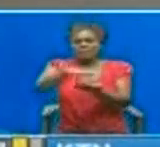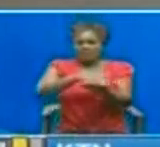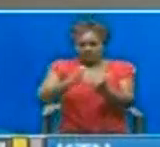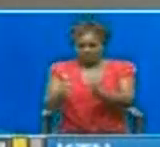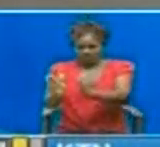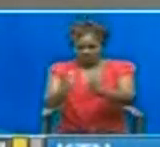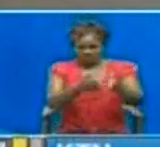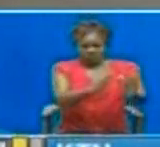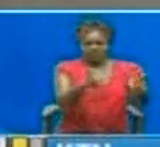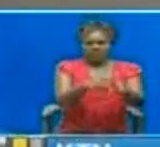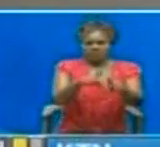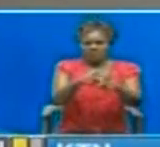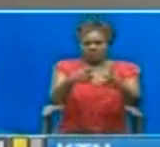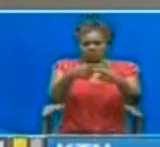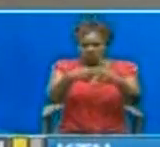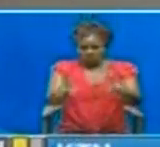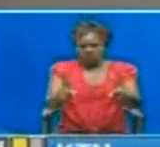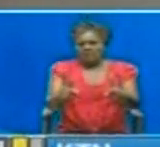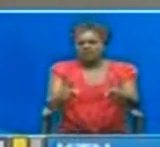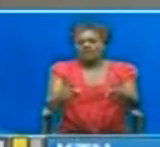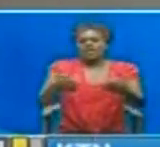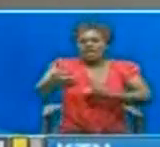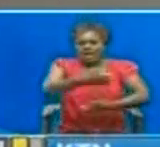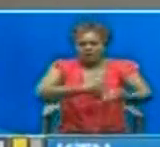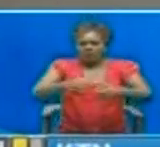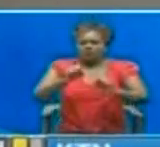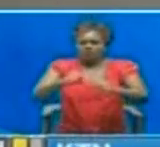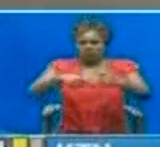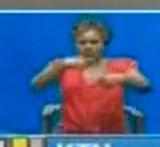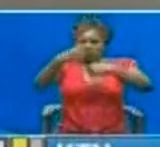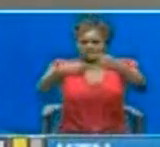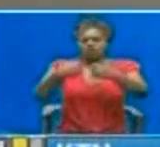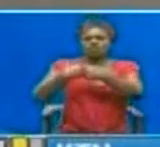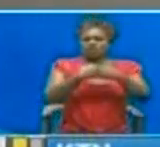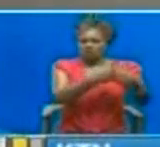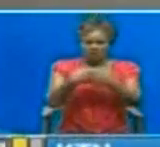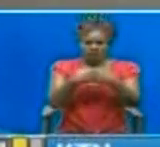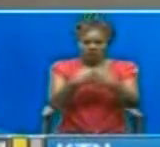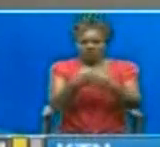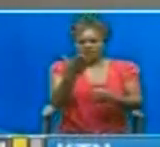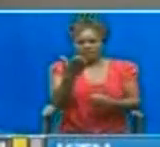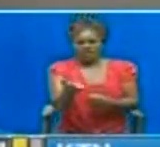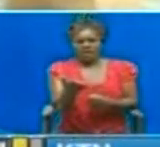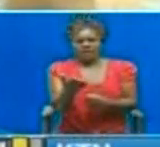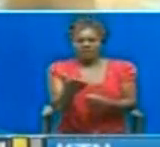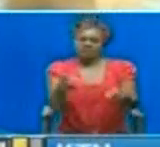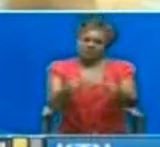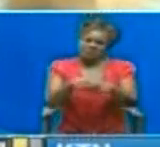infrastructure, just to lay the foundations on which the economy can prosper. The challenges of labor unrest and the rest,